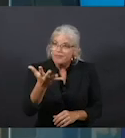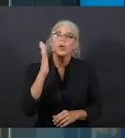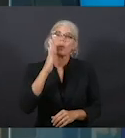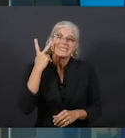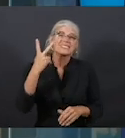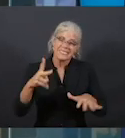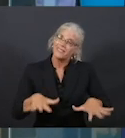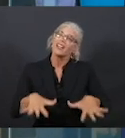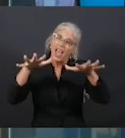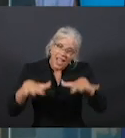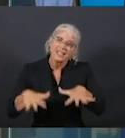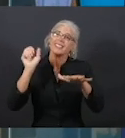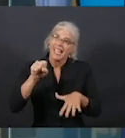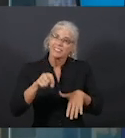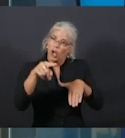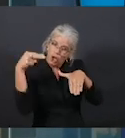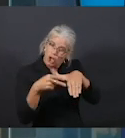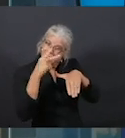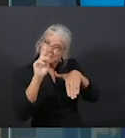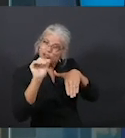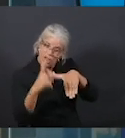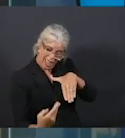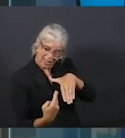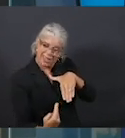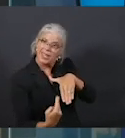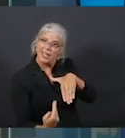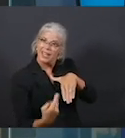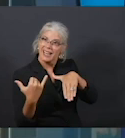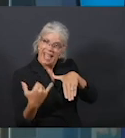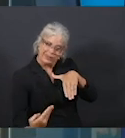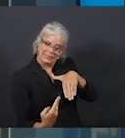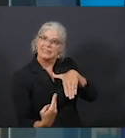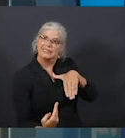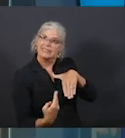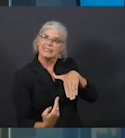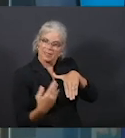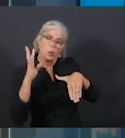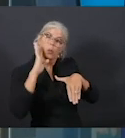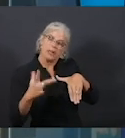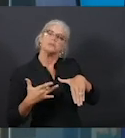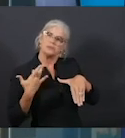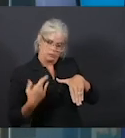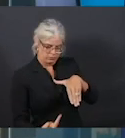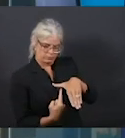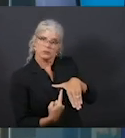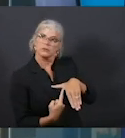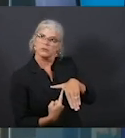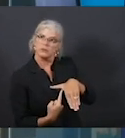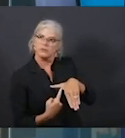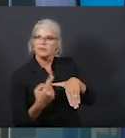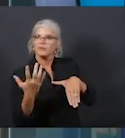look at that track, and right now they have it kind of going into Big Bend, maybe a little bit east of